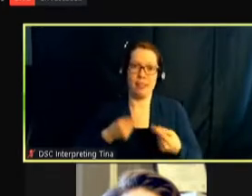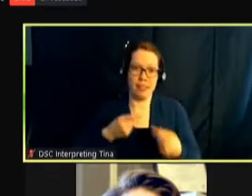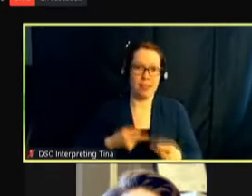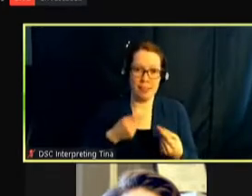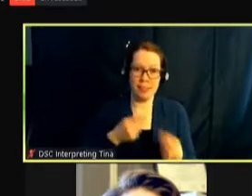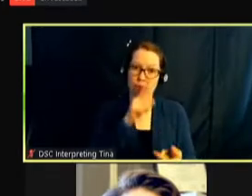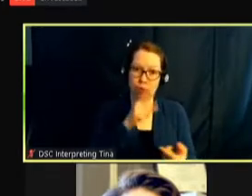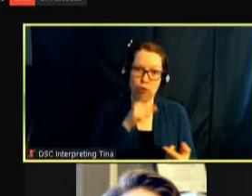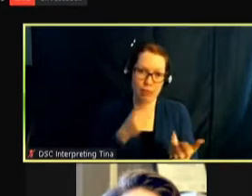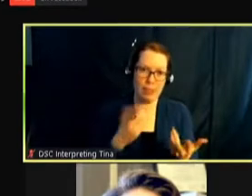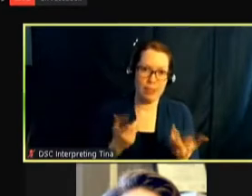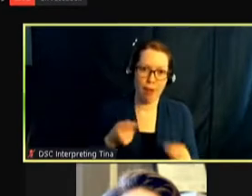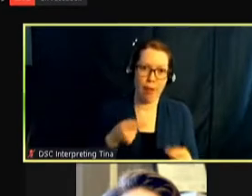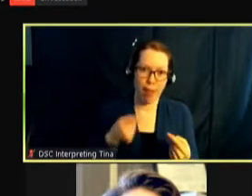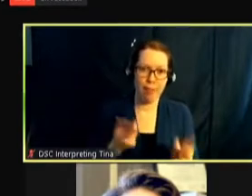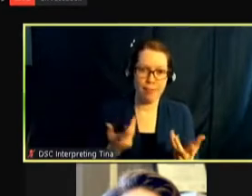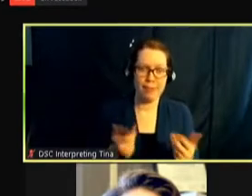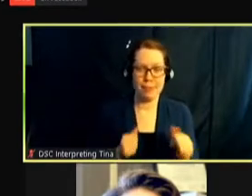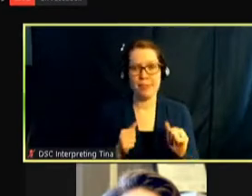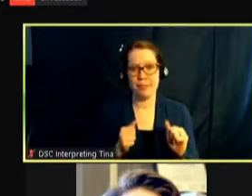this.